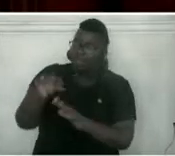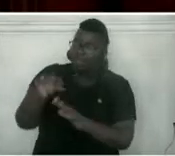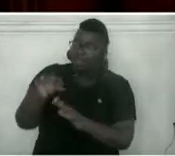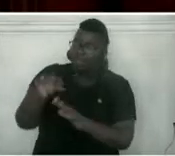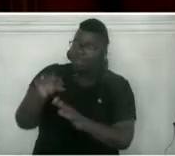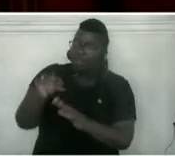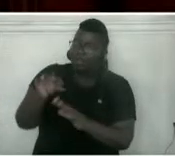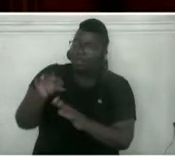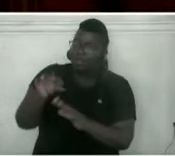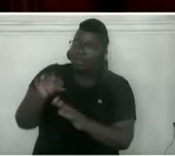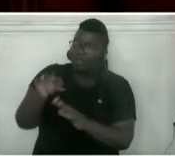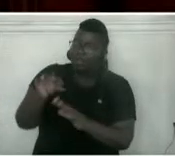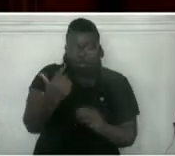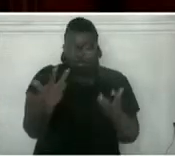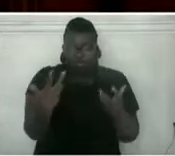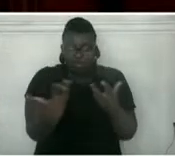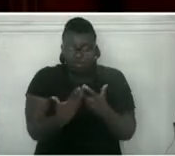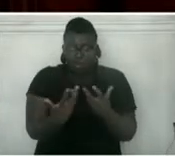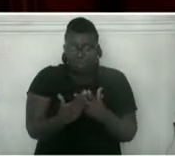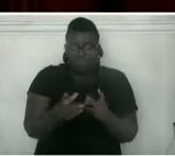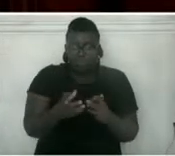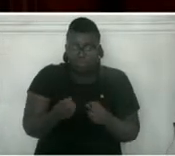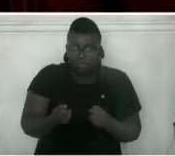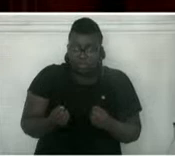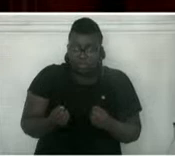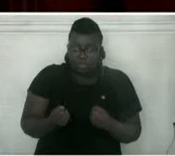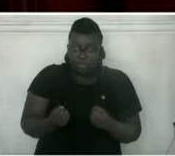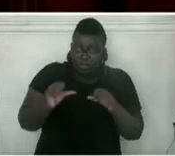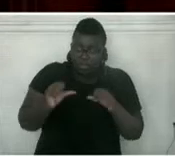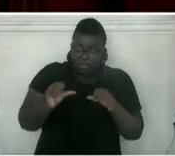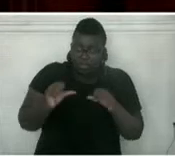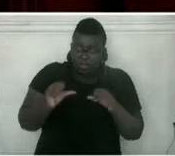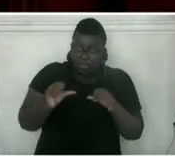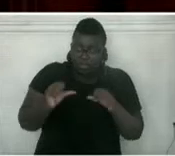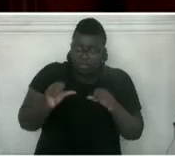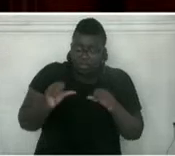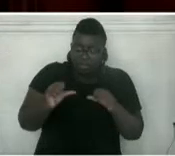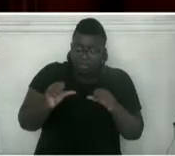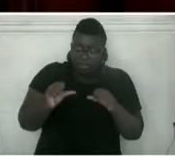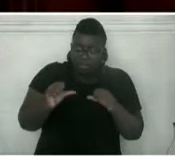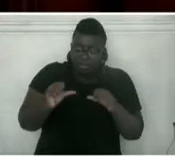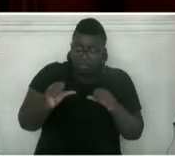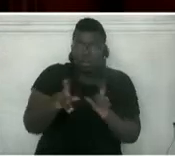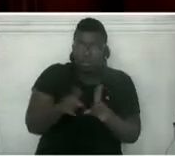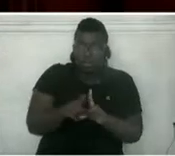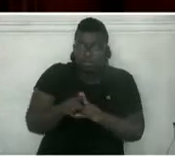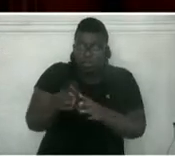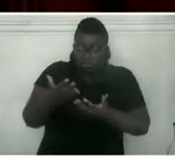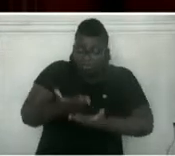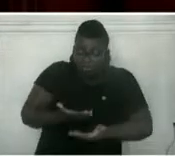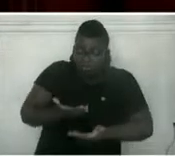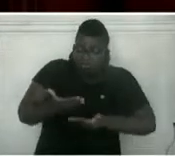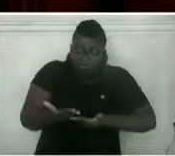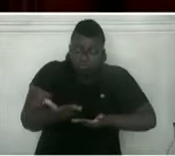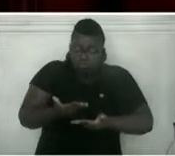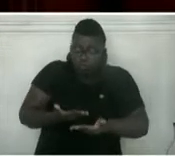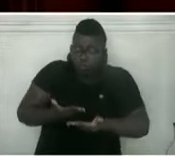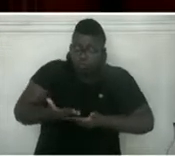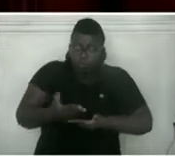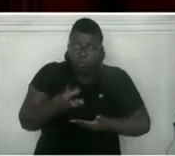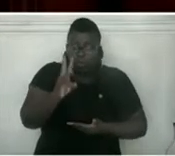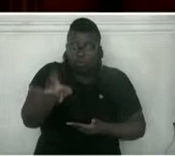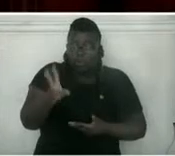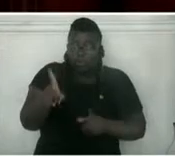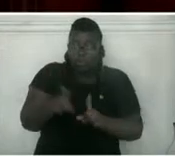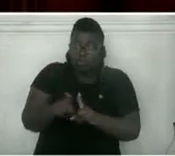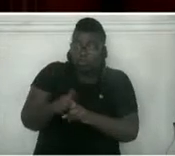role players to bring stability in the area. And we will sooner be engaging with these and ensure that there